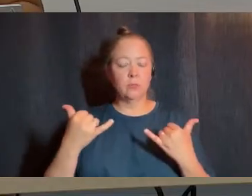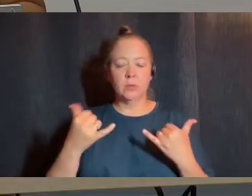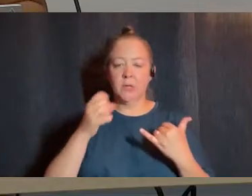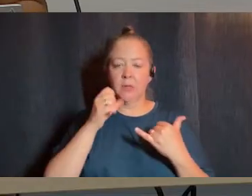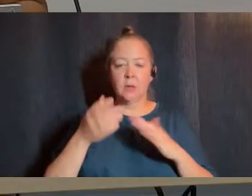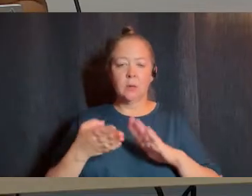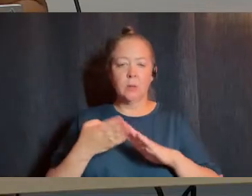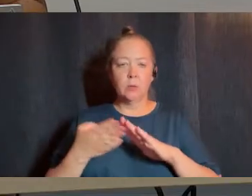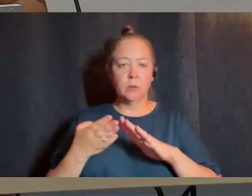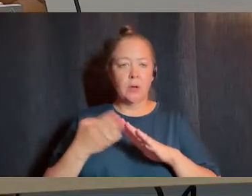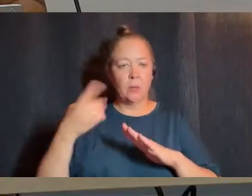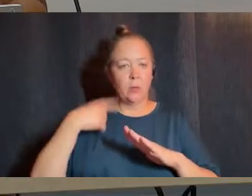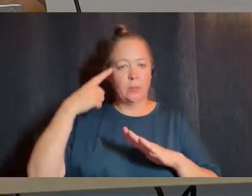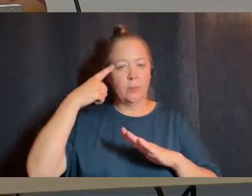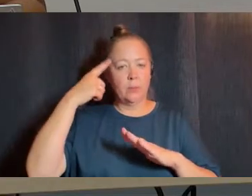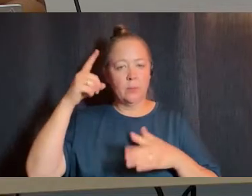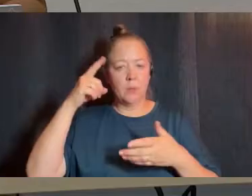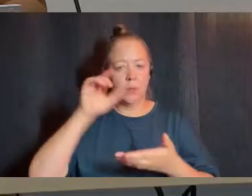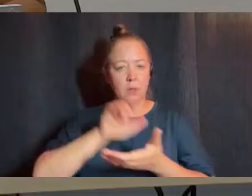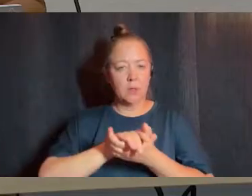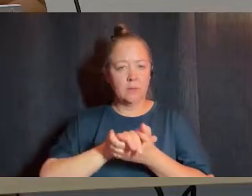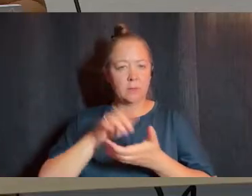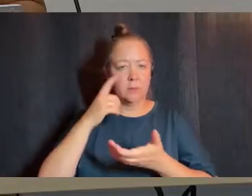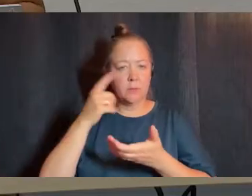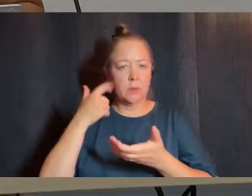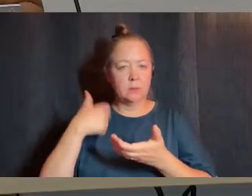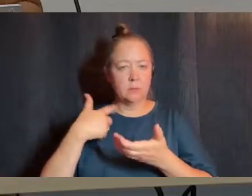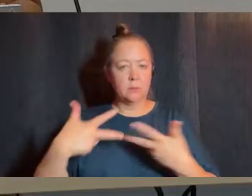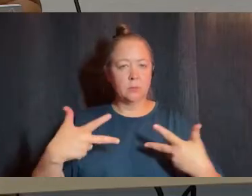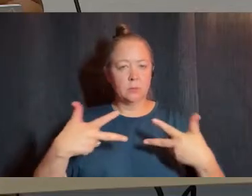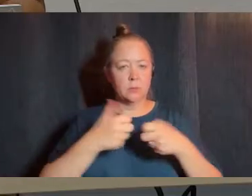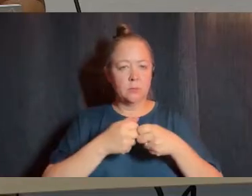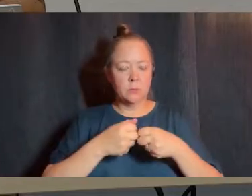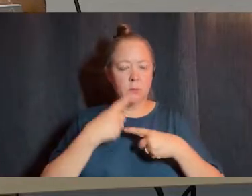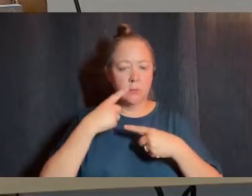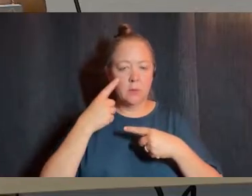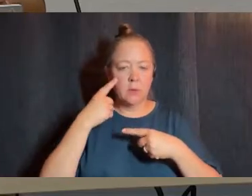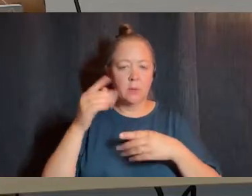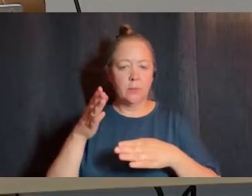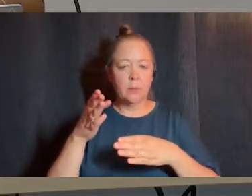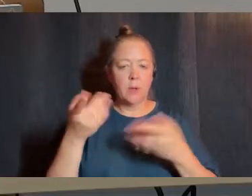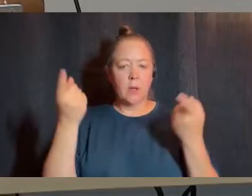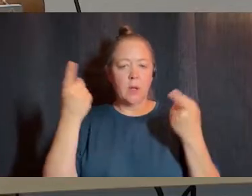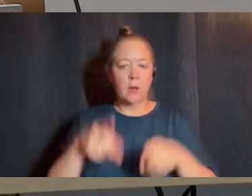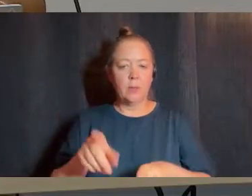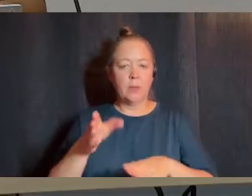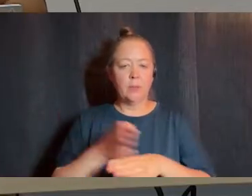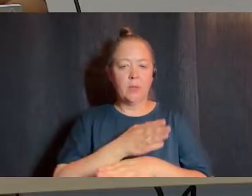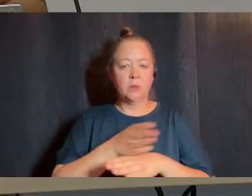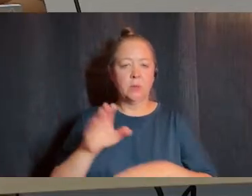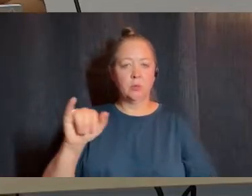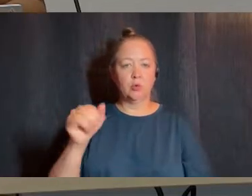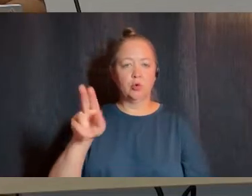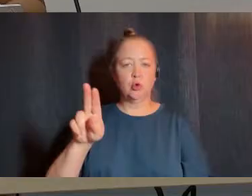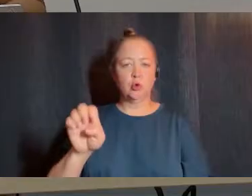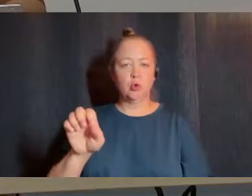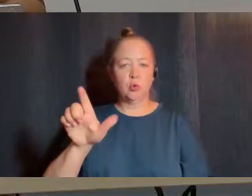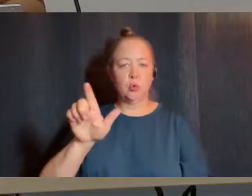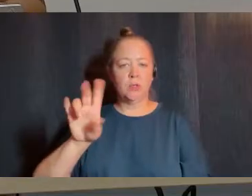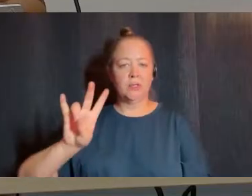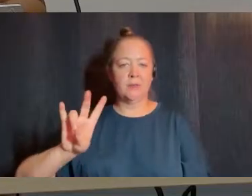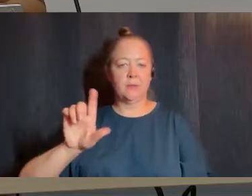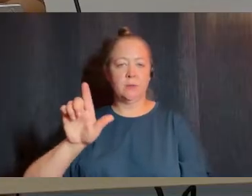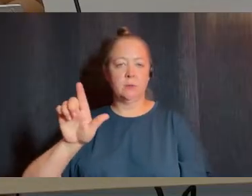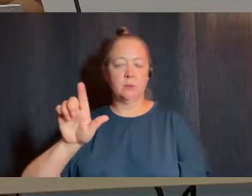incident that occurred somewhere between June 27th and June 29th. A legit claim has been filed already, so we're just in